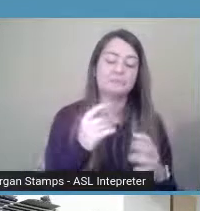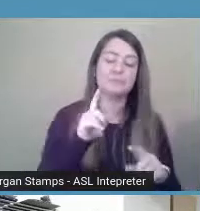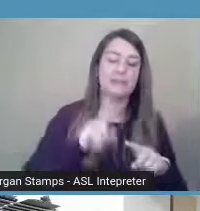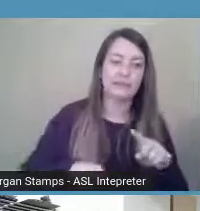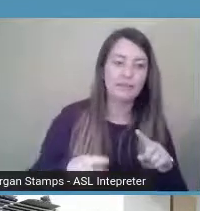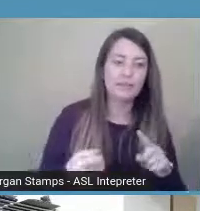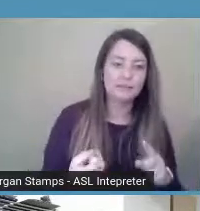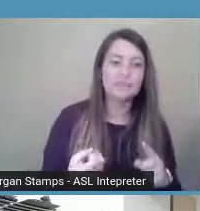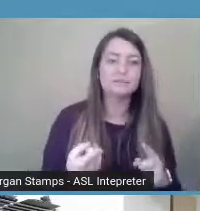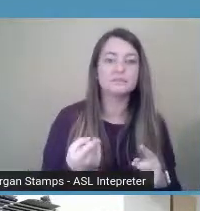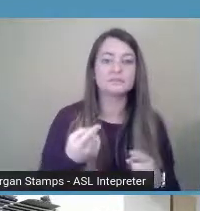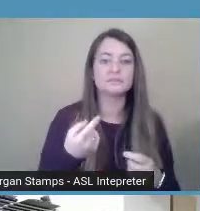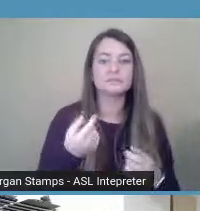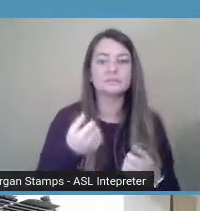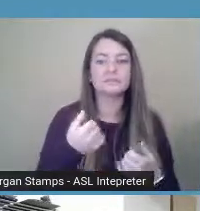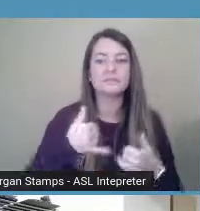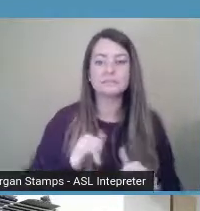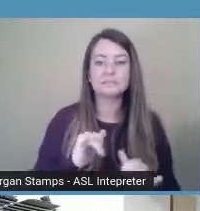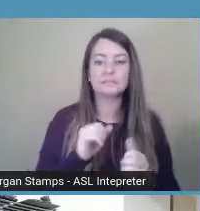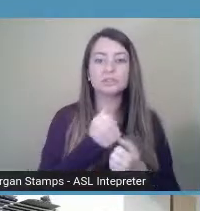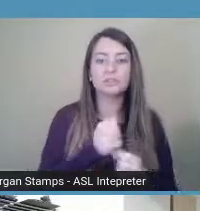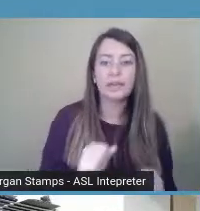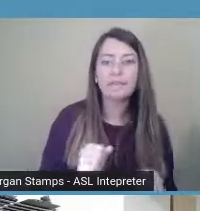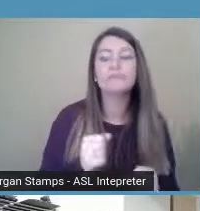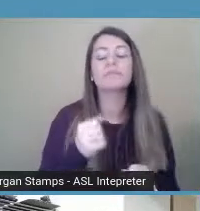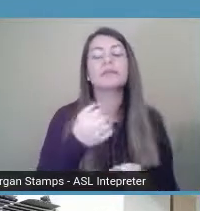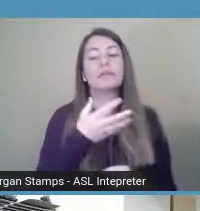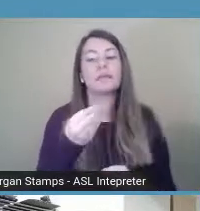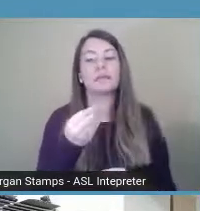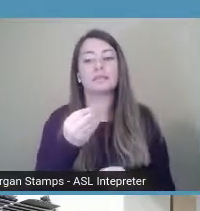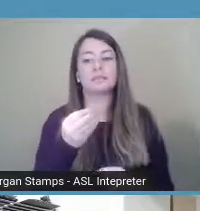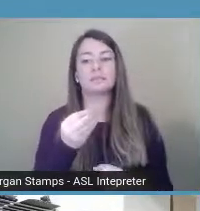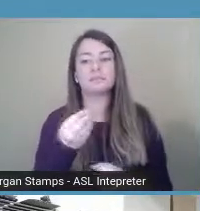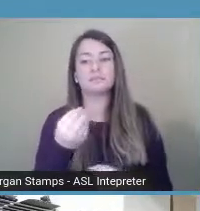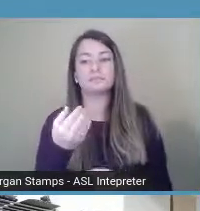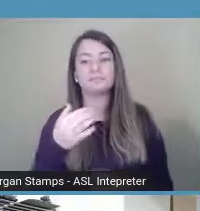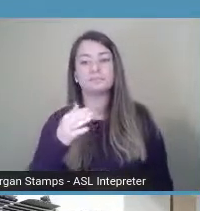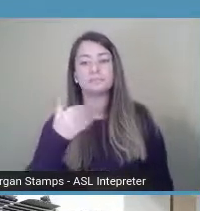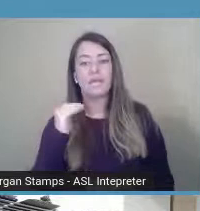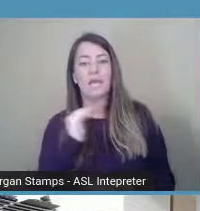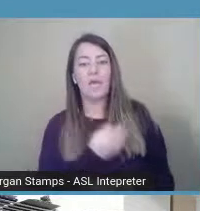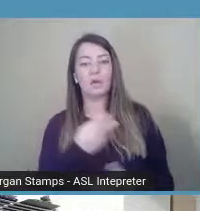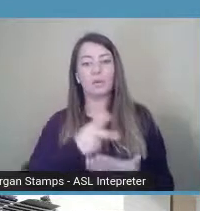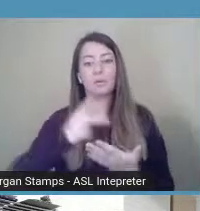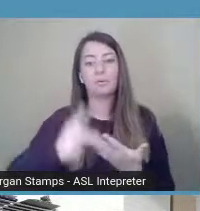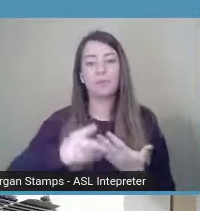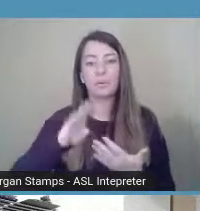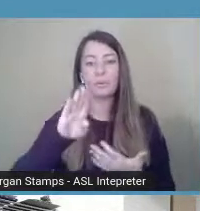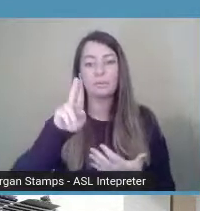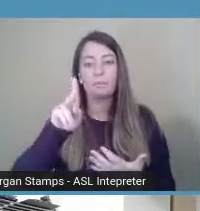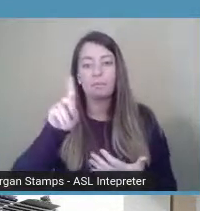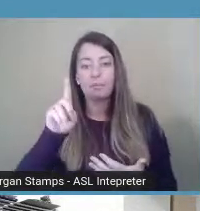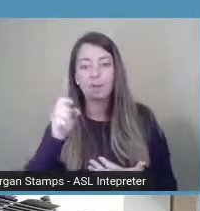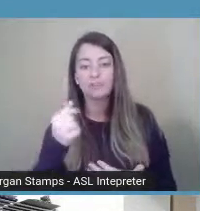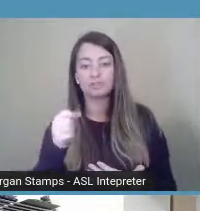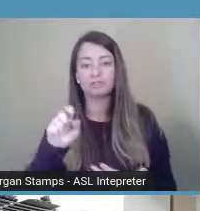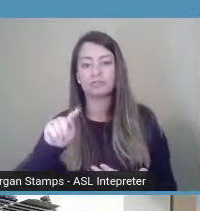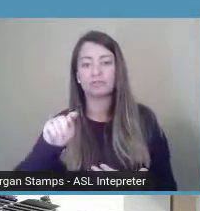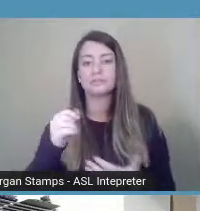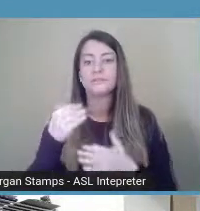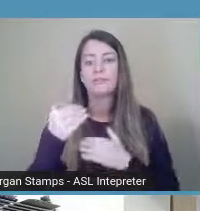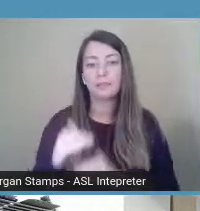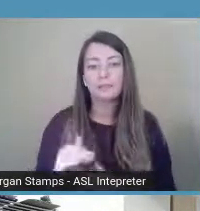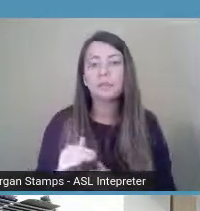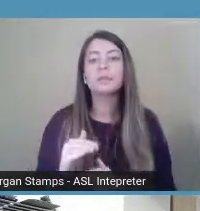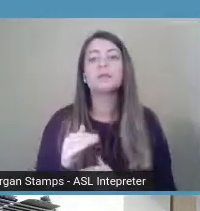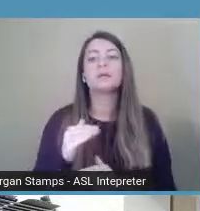platform, allowing us to ticket some programs and to collect voluntary donations for free programs. Online reservations